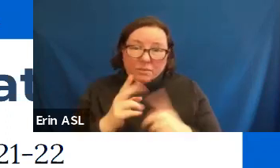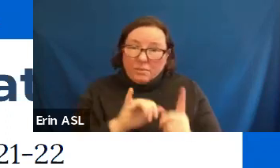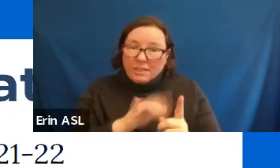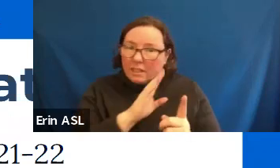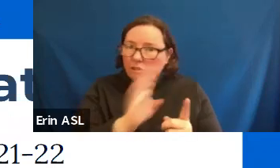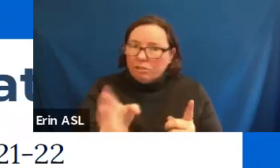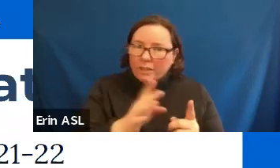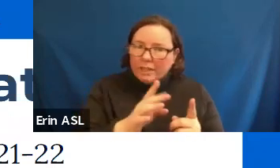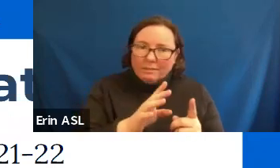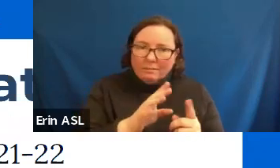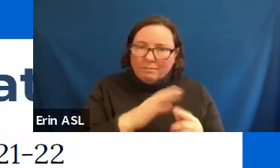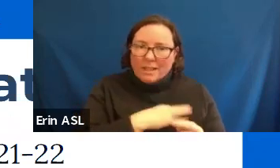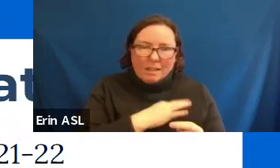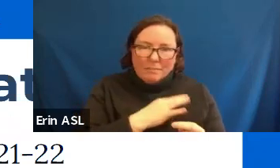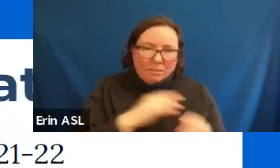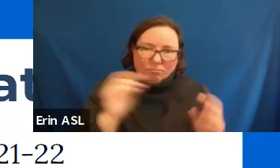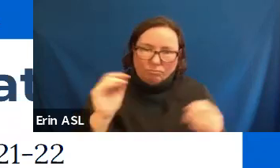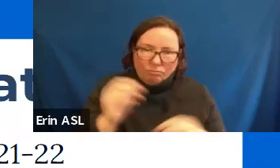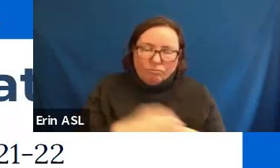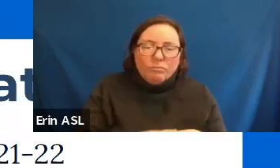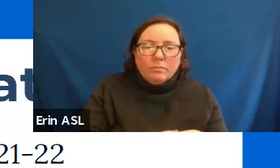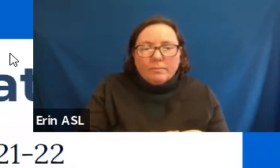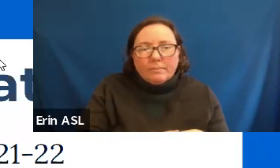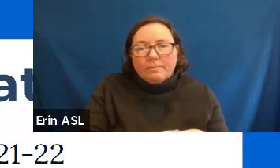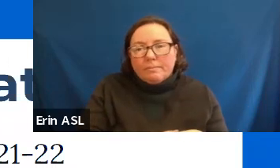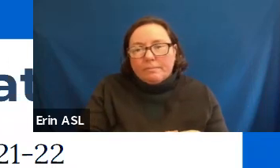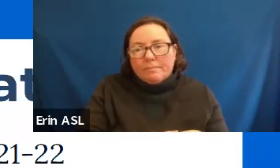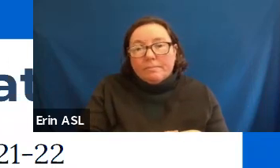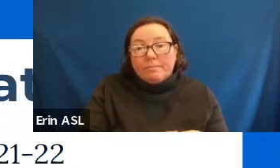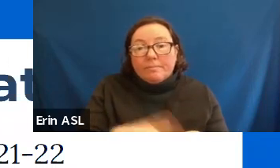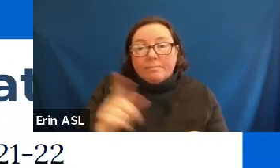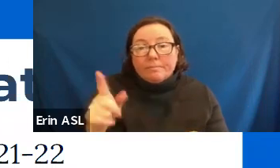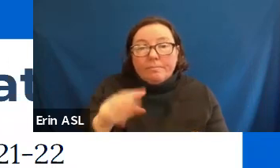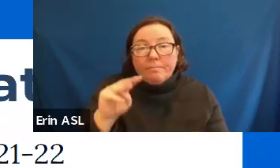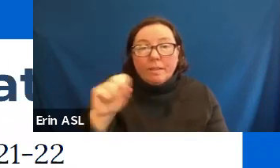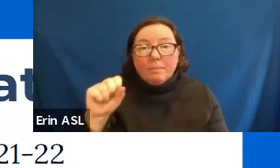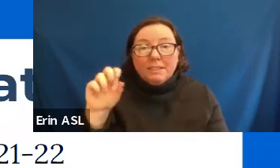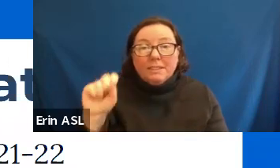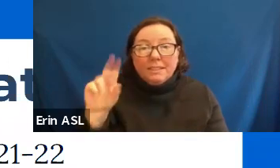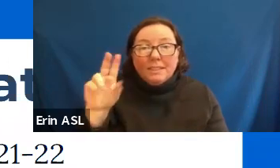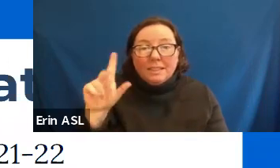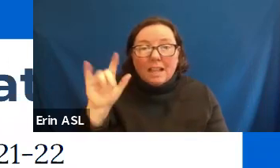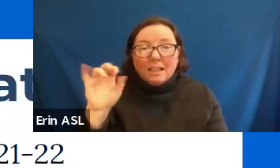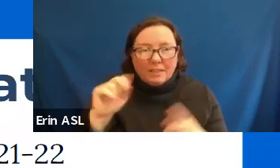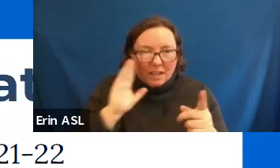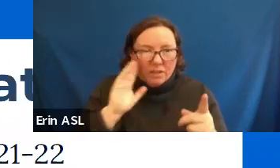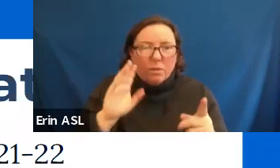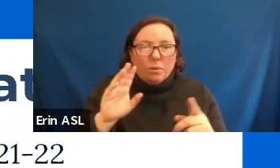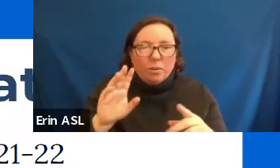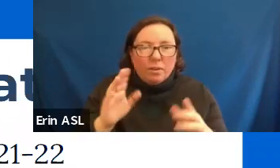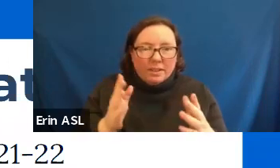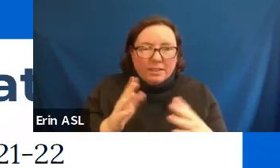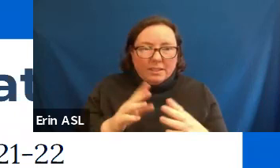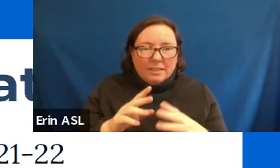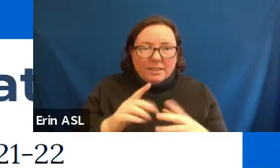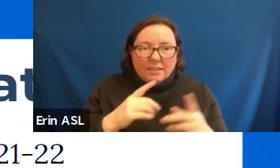by any families. Okay, so just to confirm, and just so that, because I know the slide says proposed vote, so I